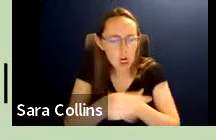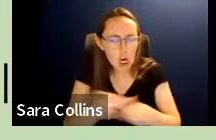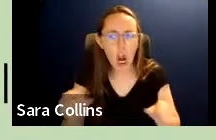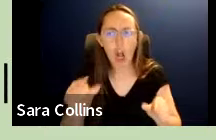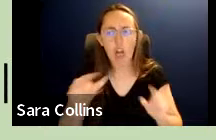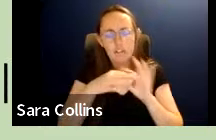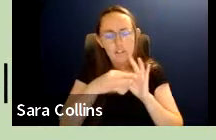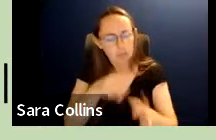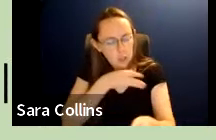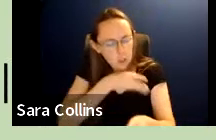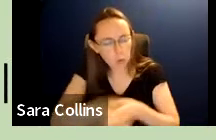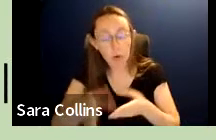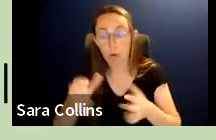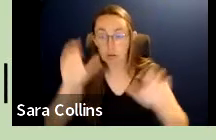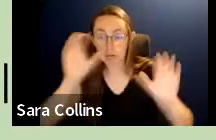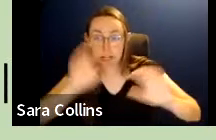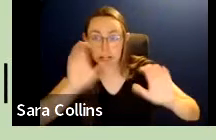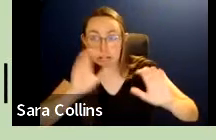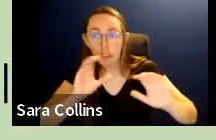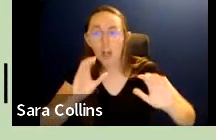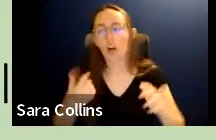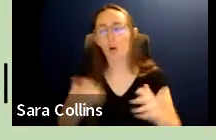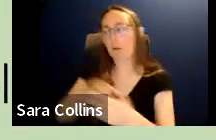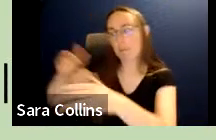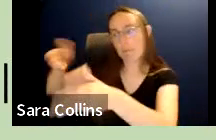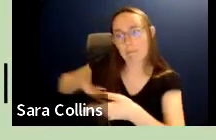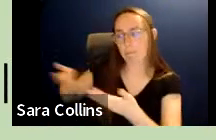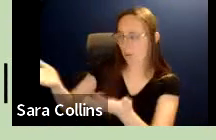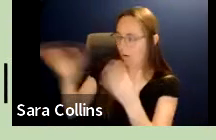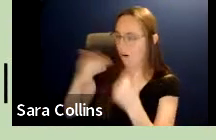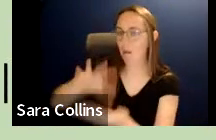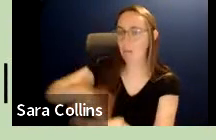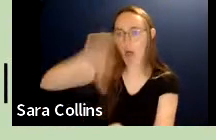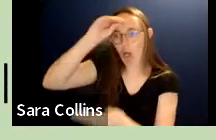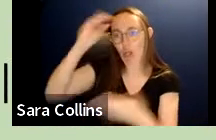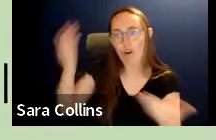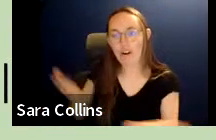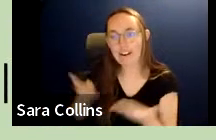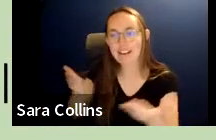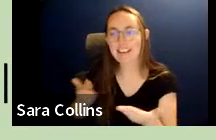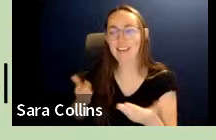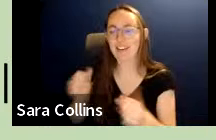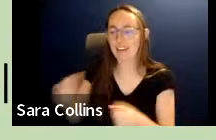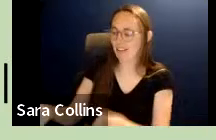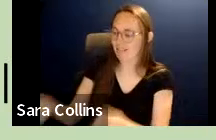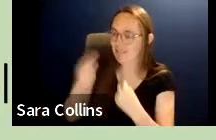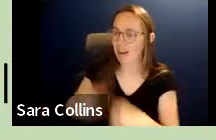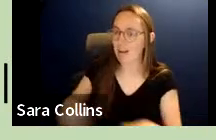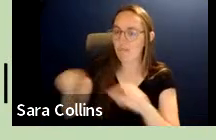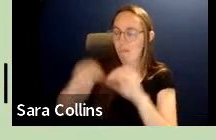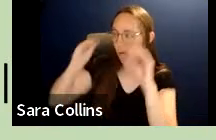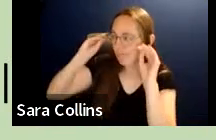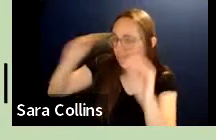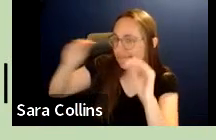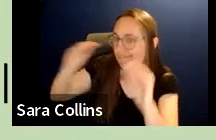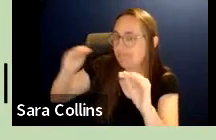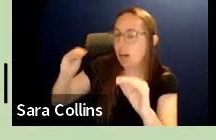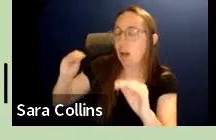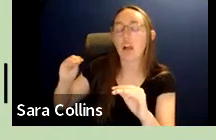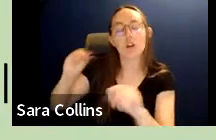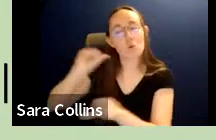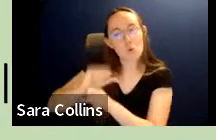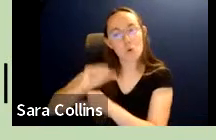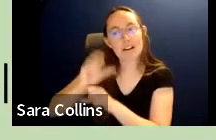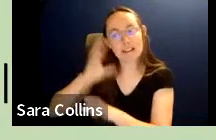really pleased to be able to be a site where they can learn those skills and come to us for an additional education and the work experience